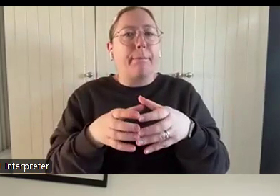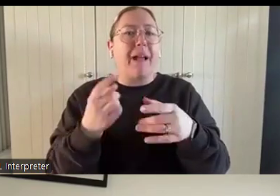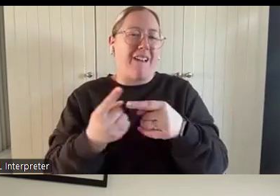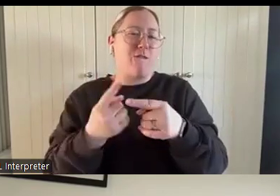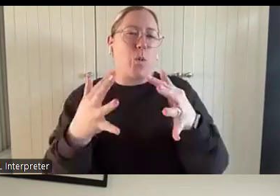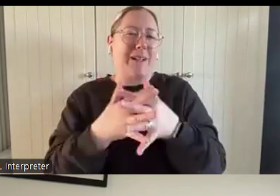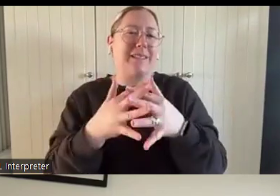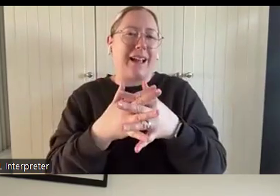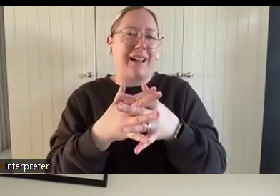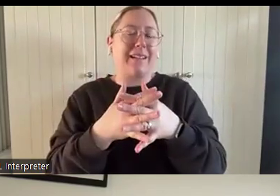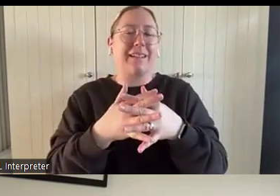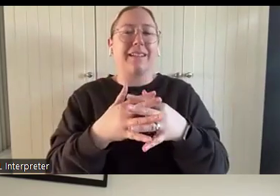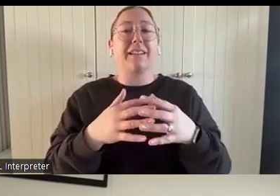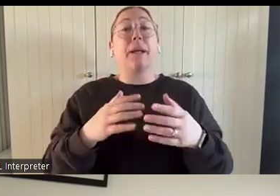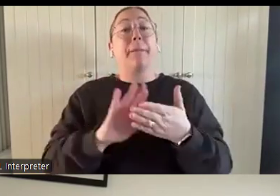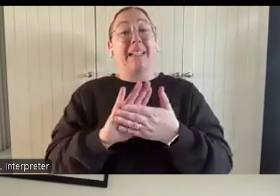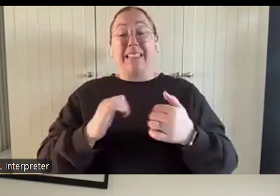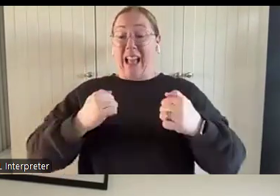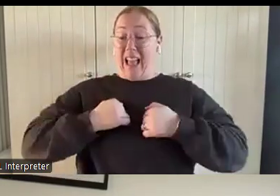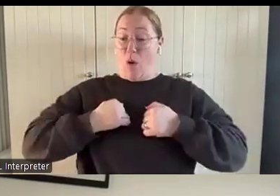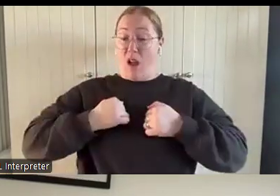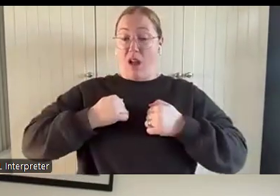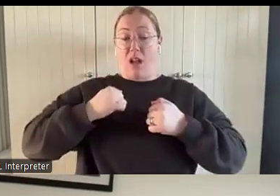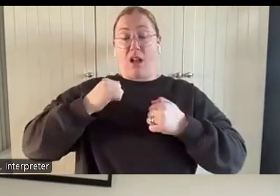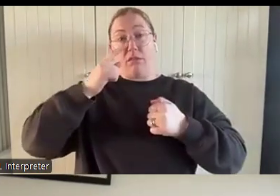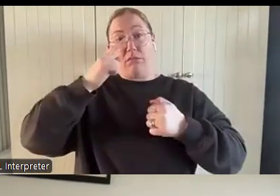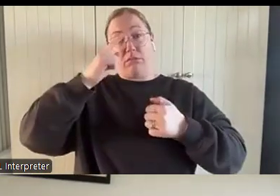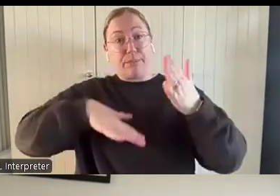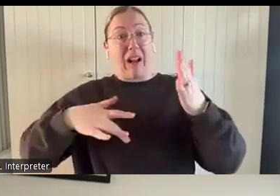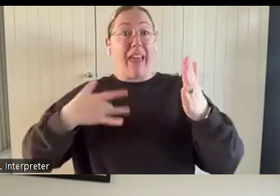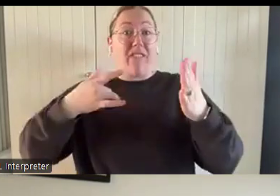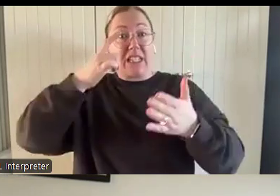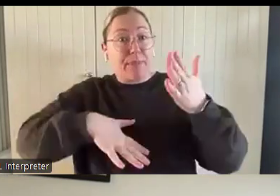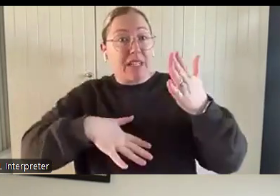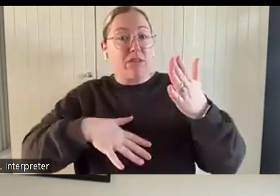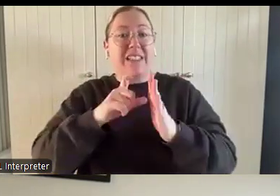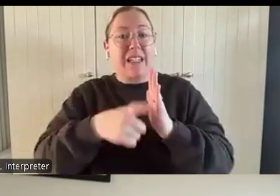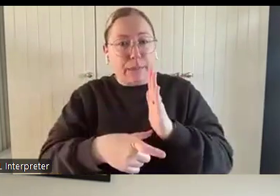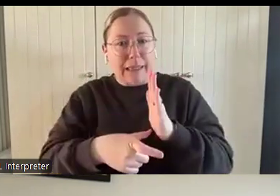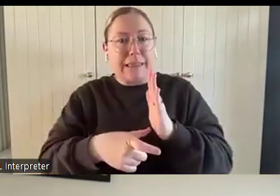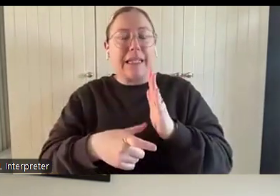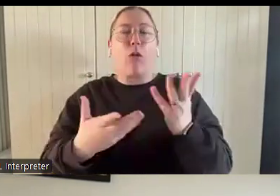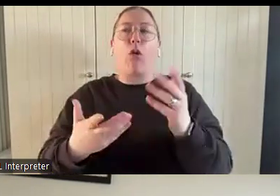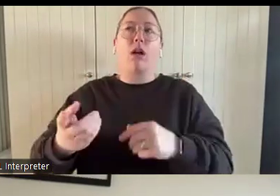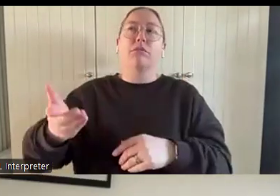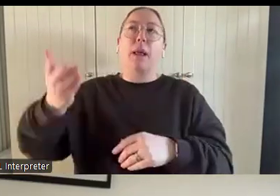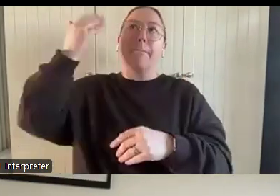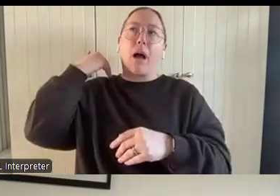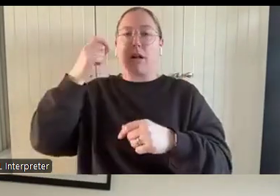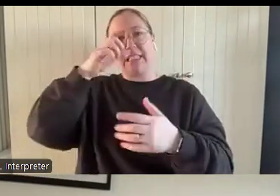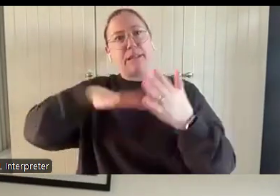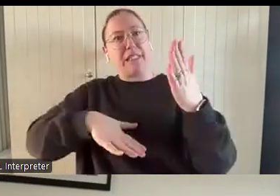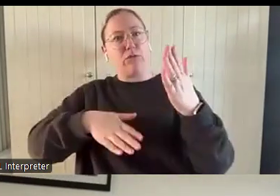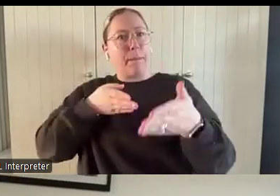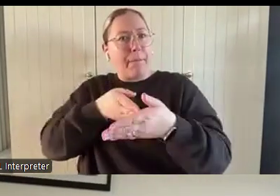lived experience of disability and past experiences of barriers that we have had in participating in